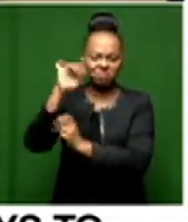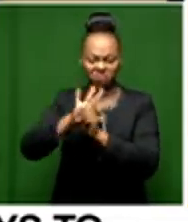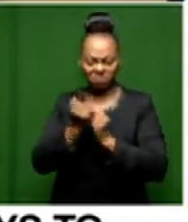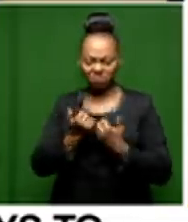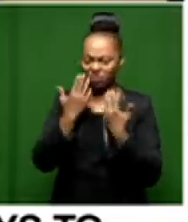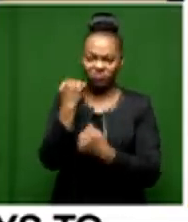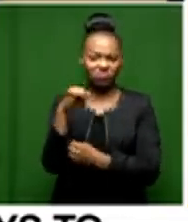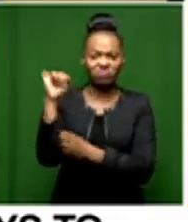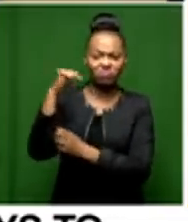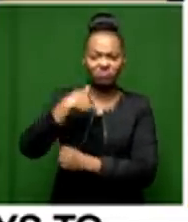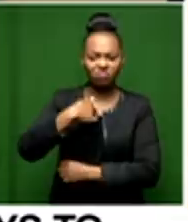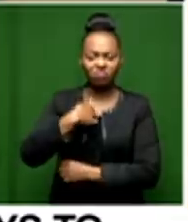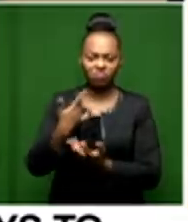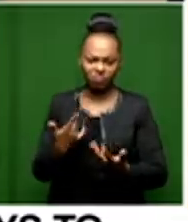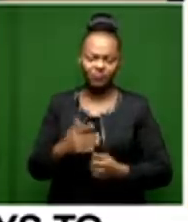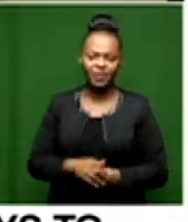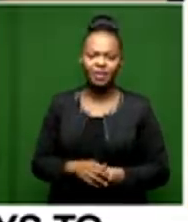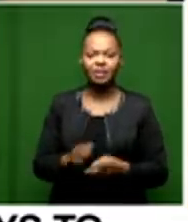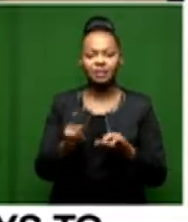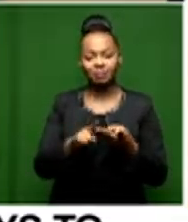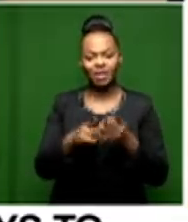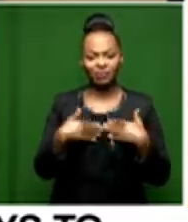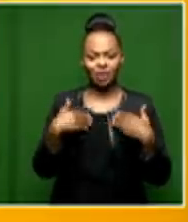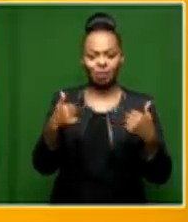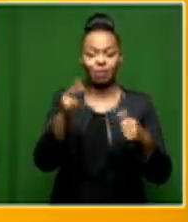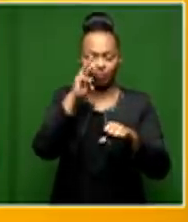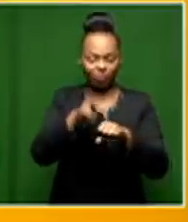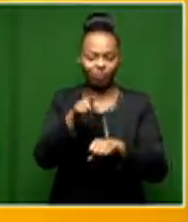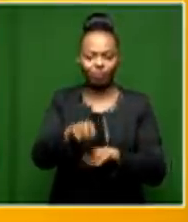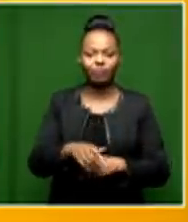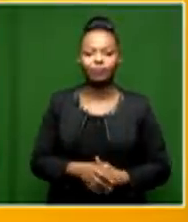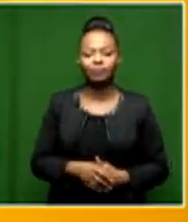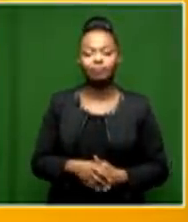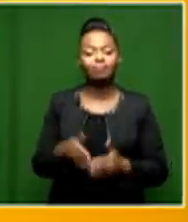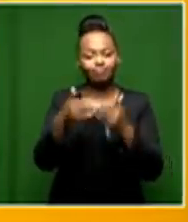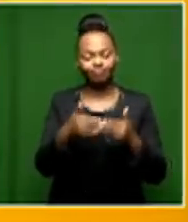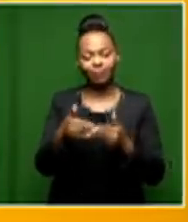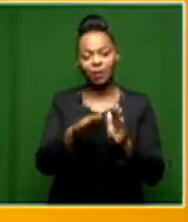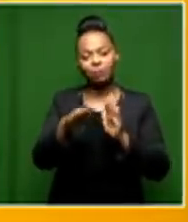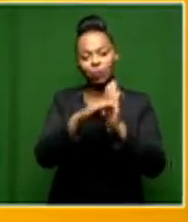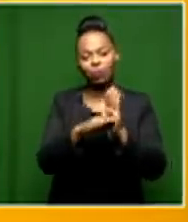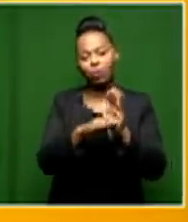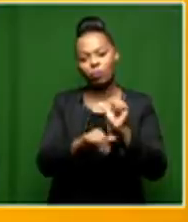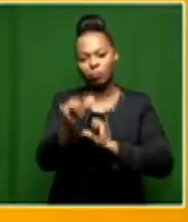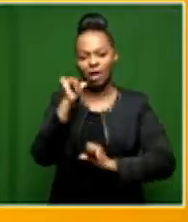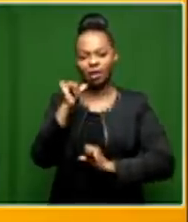called, and also the realities behind that. Thanks again. Let's take a very quick break here on the program. When we return, I'll be standing by.